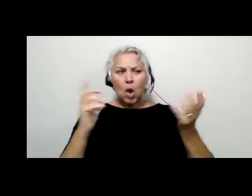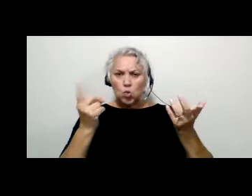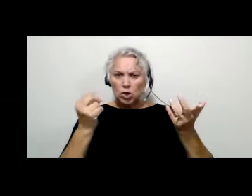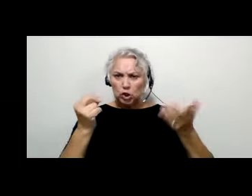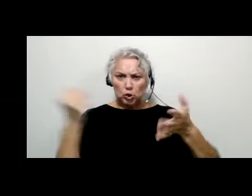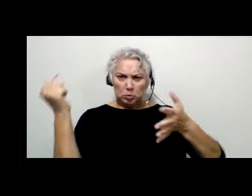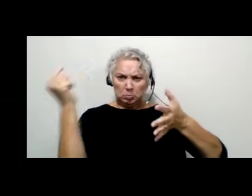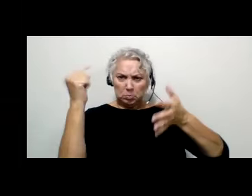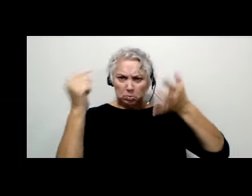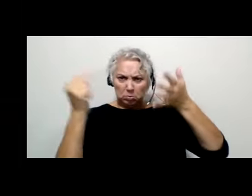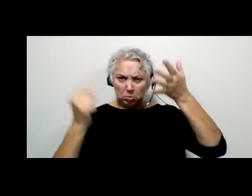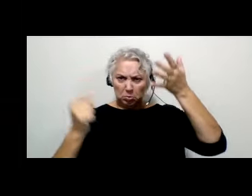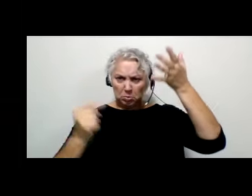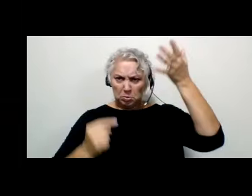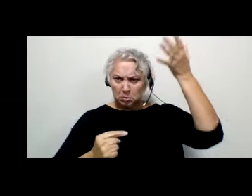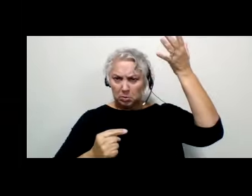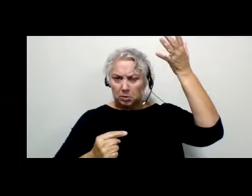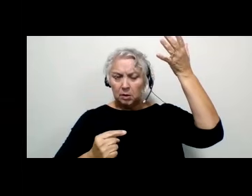be,